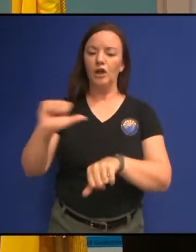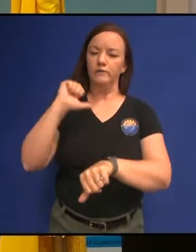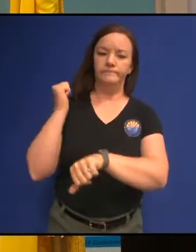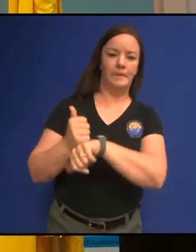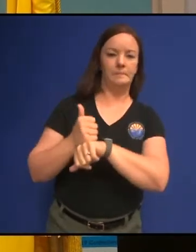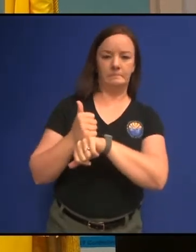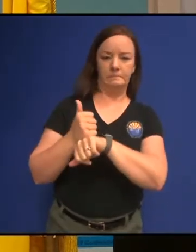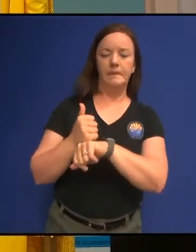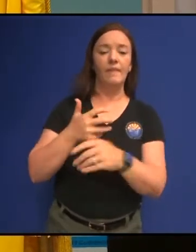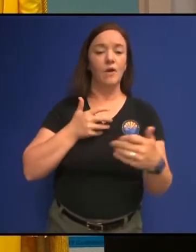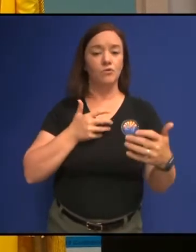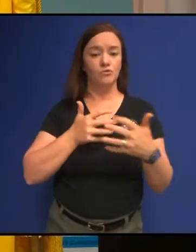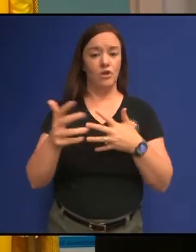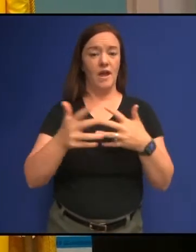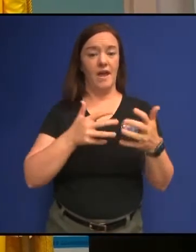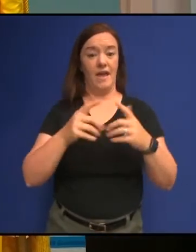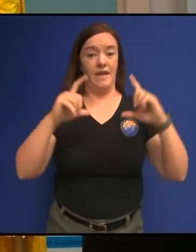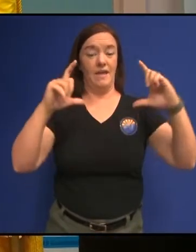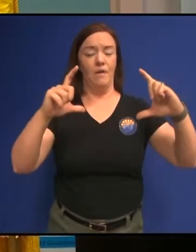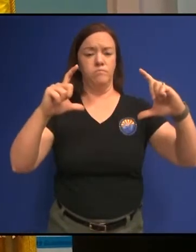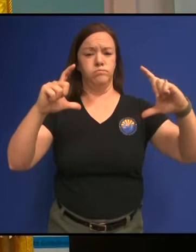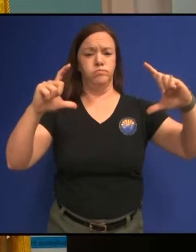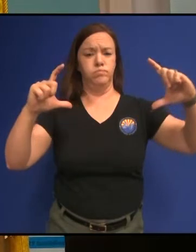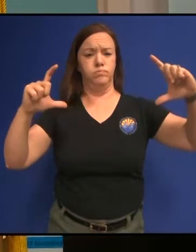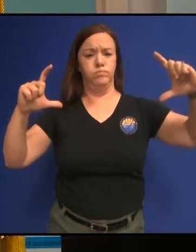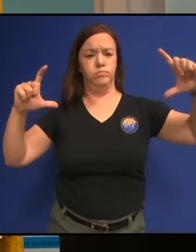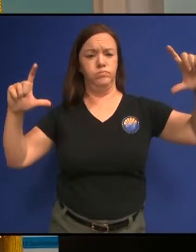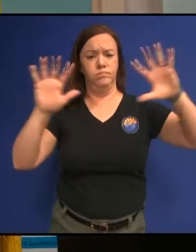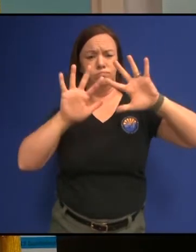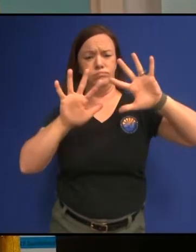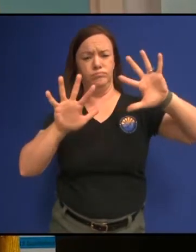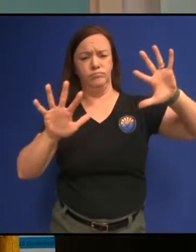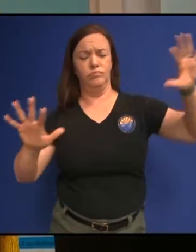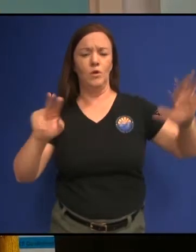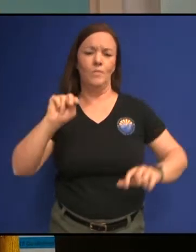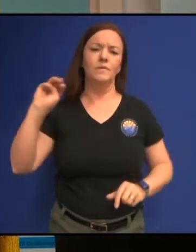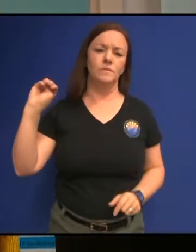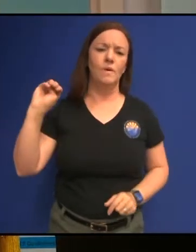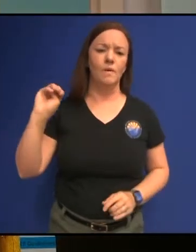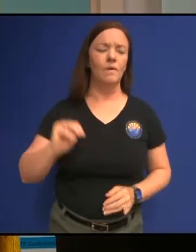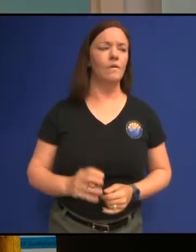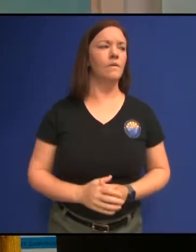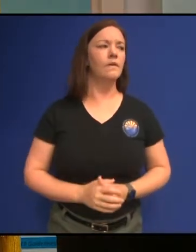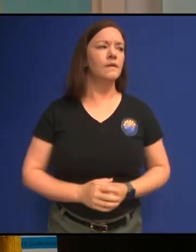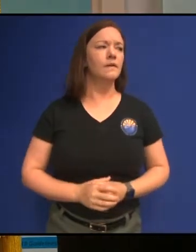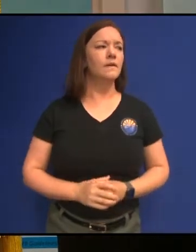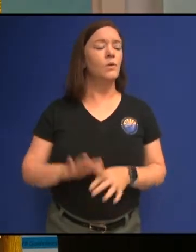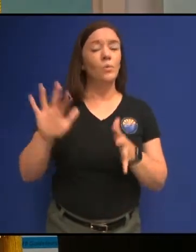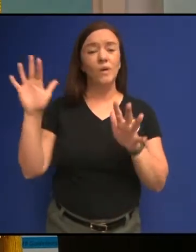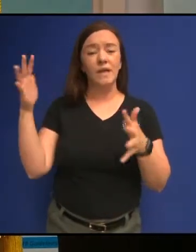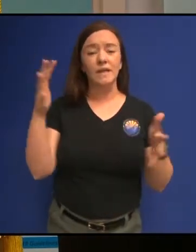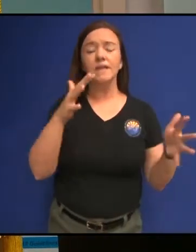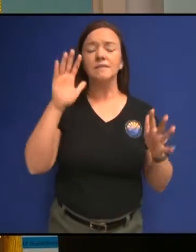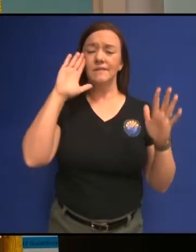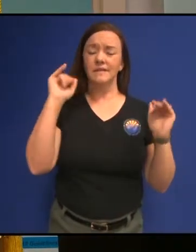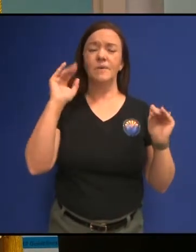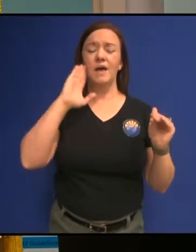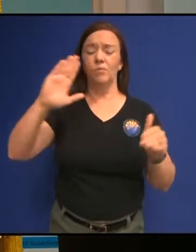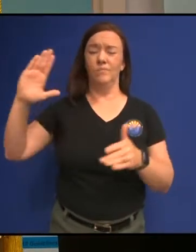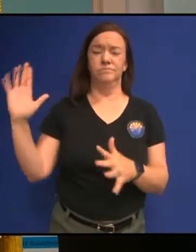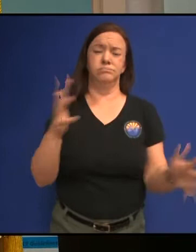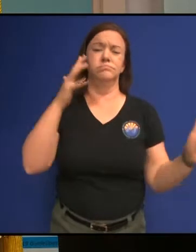area really expand over New Mexico. So winds expected to be even higher on